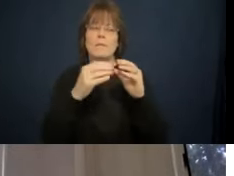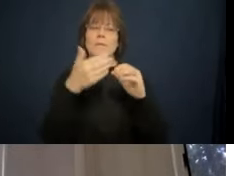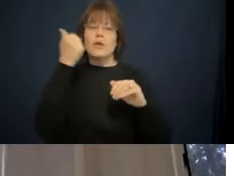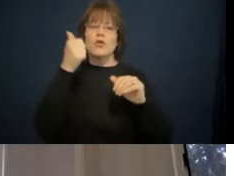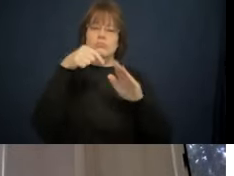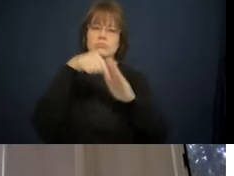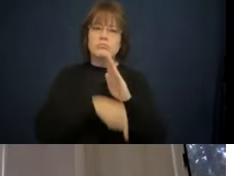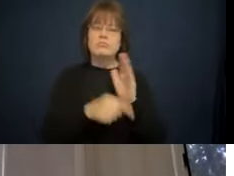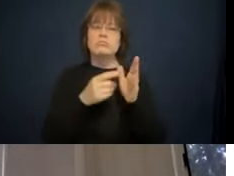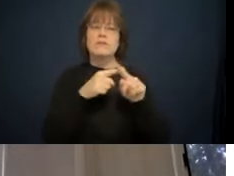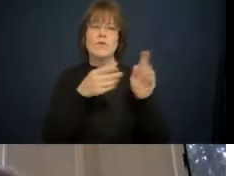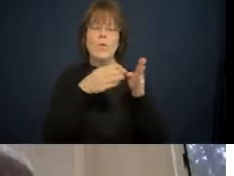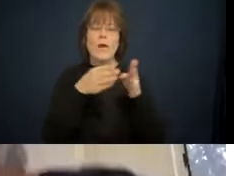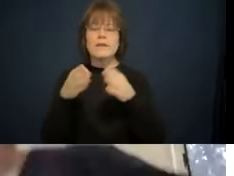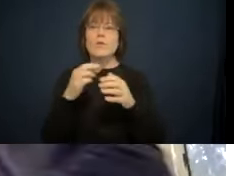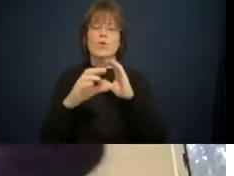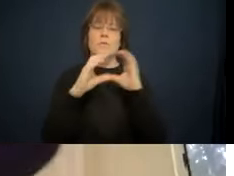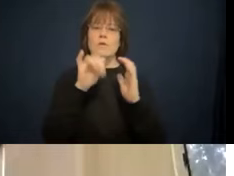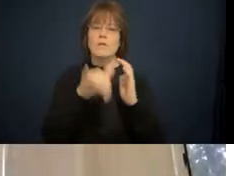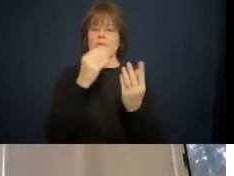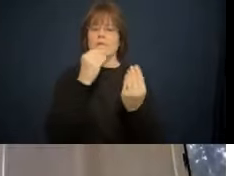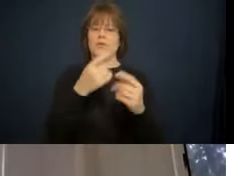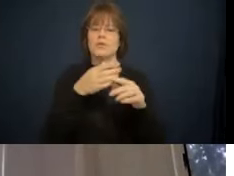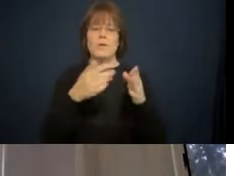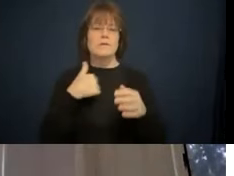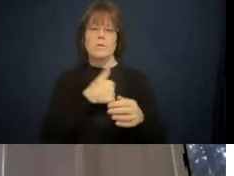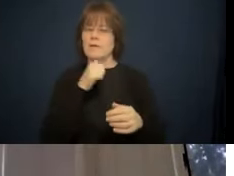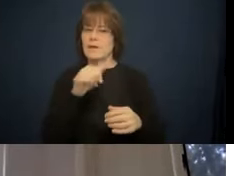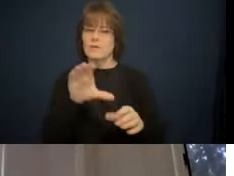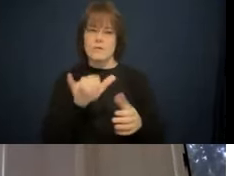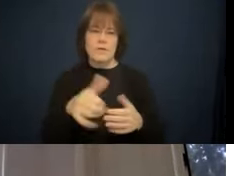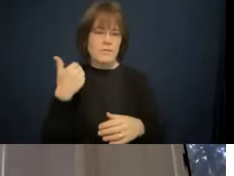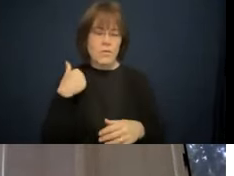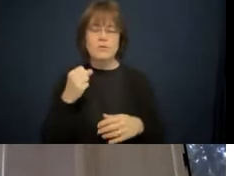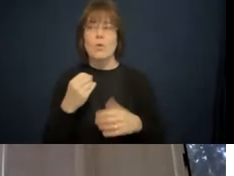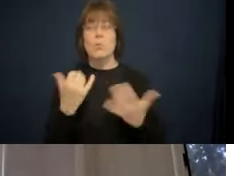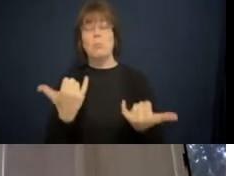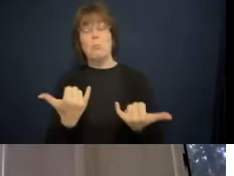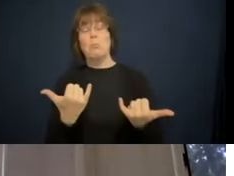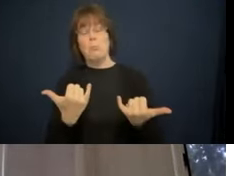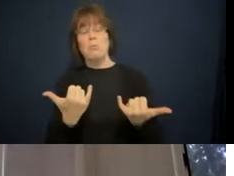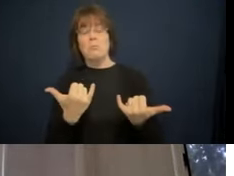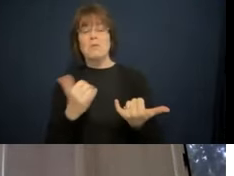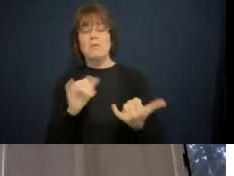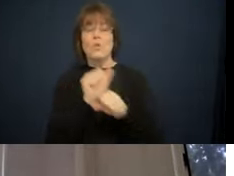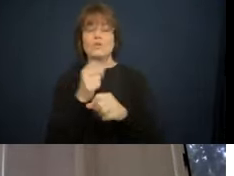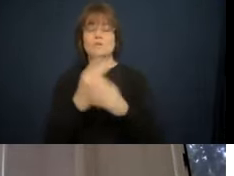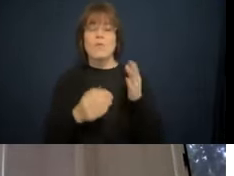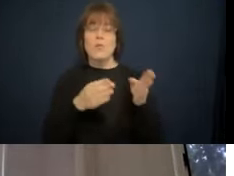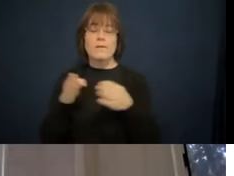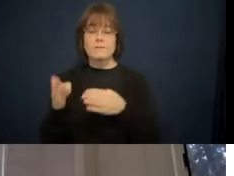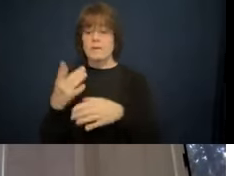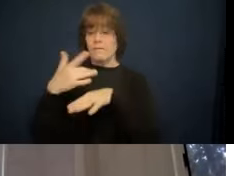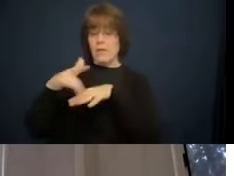ways, or communicate it in ways we hadn't imagined before. So in a sense, it works both ways. The